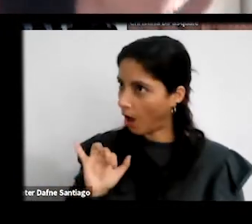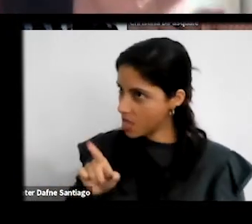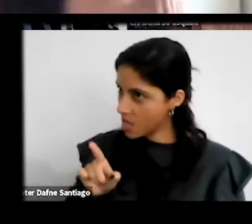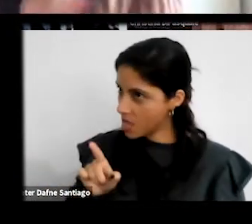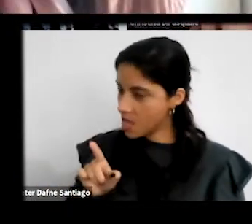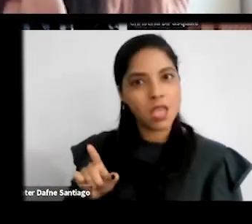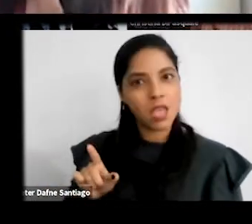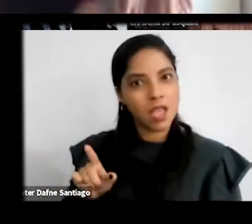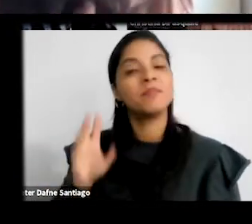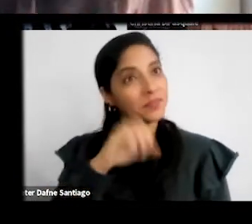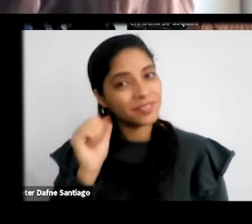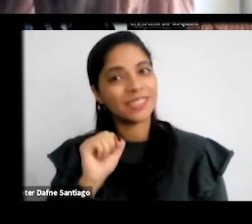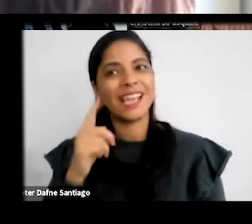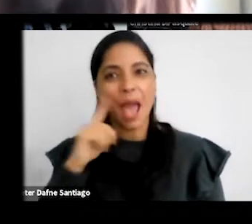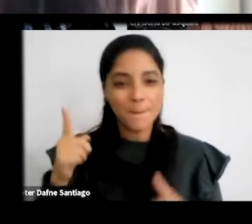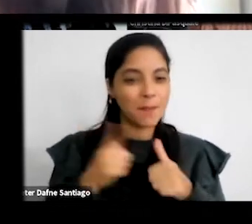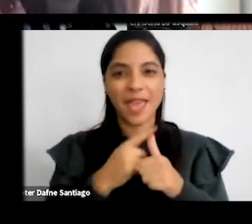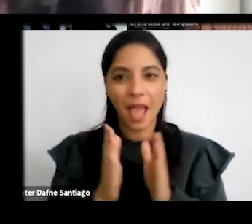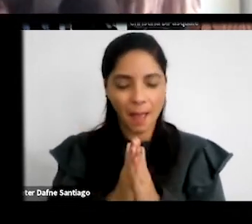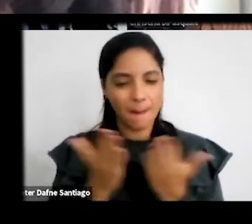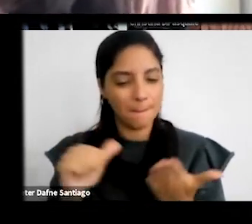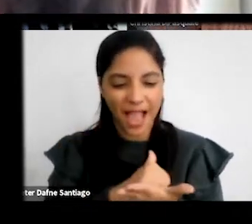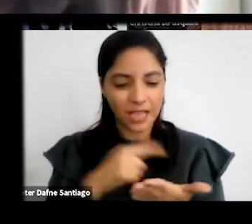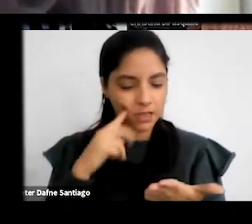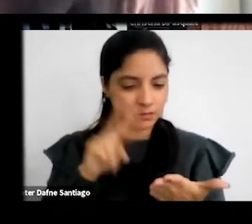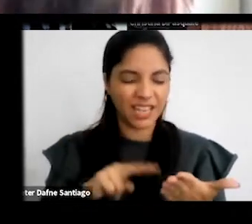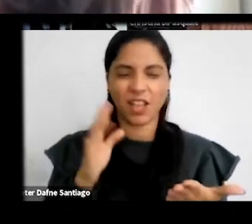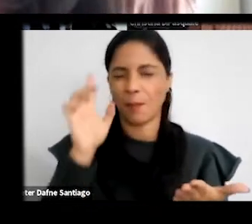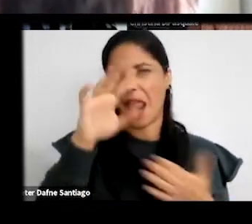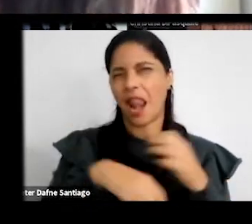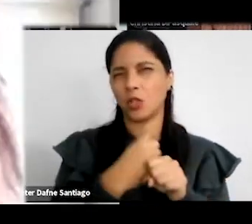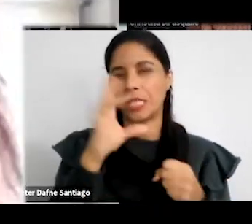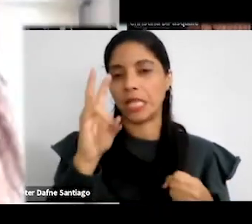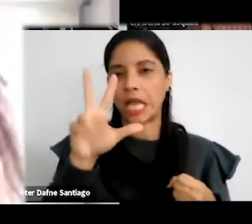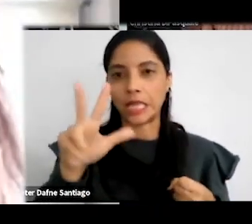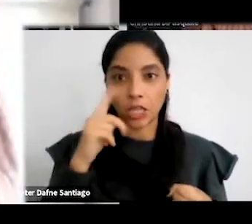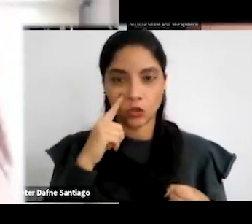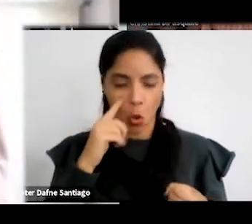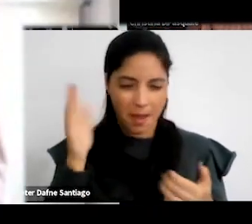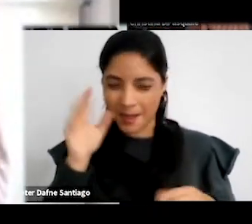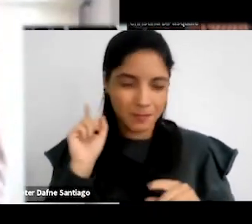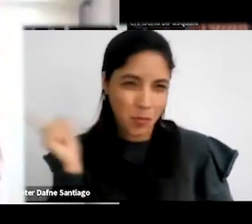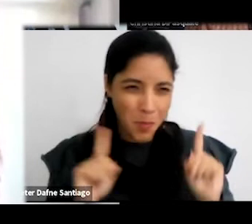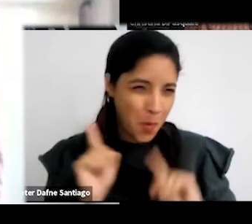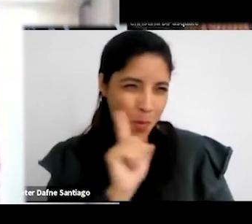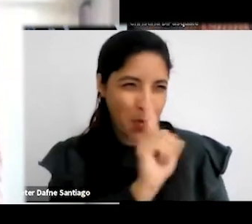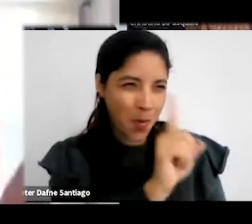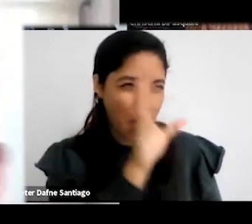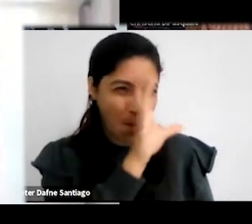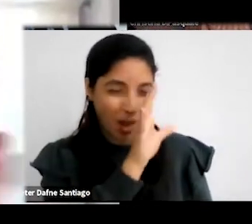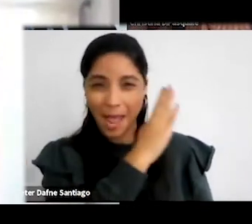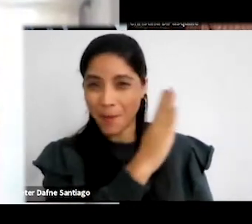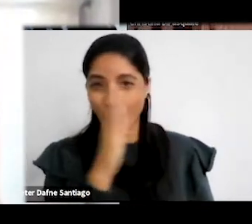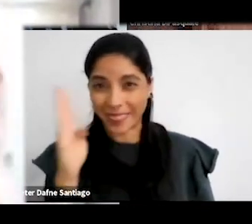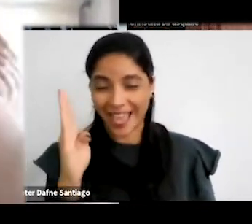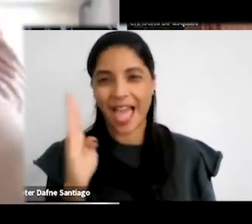well, I can do this. This was 1973. I can figure this out. I went to the Brooklyn Public Library. I got some librarians. I'm like, can